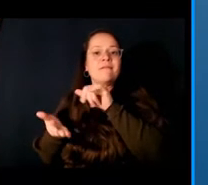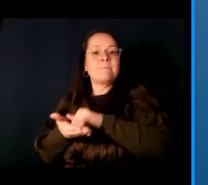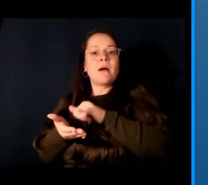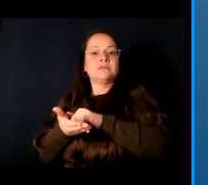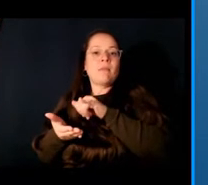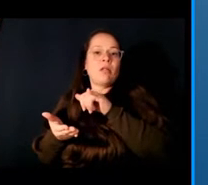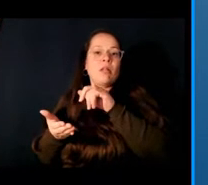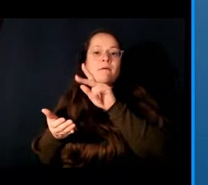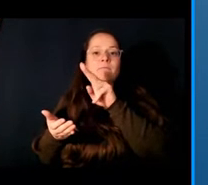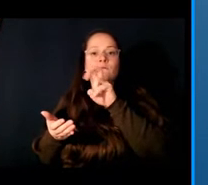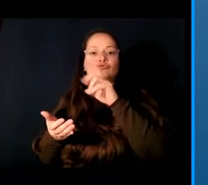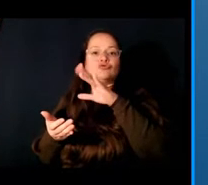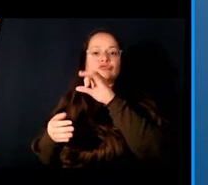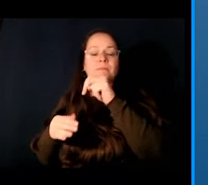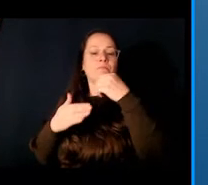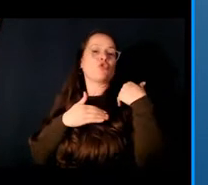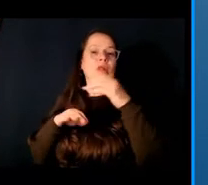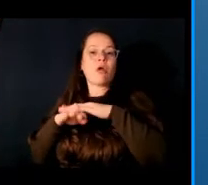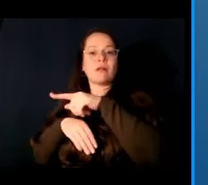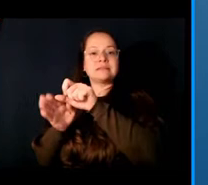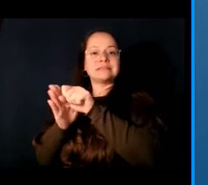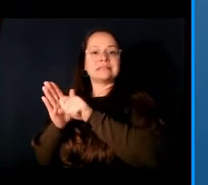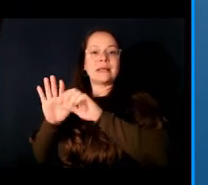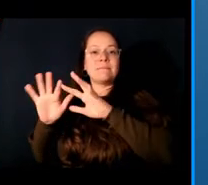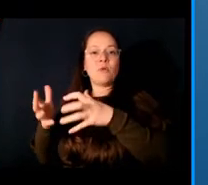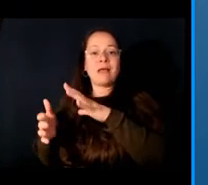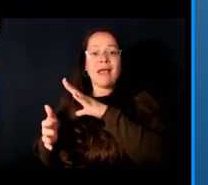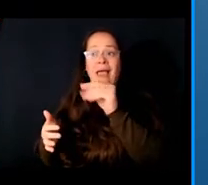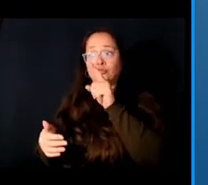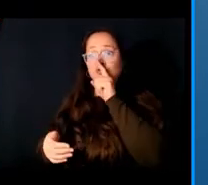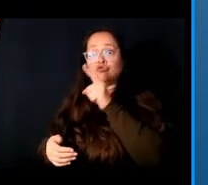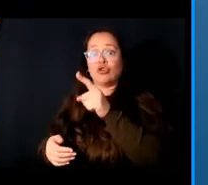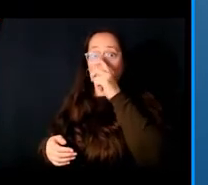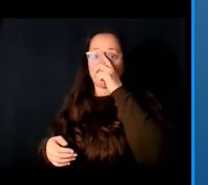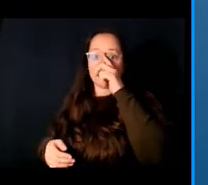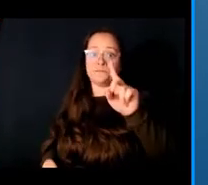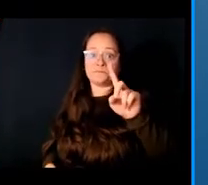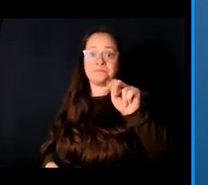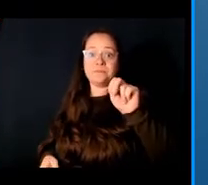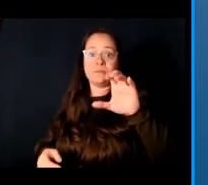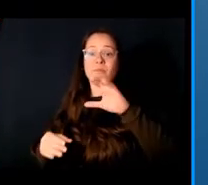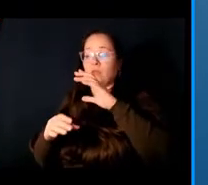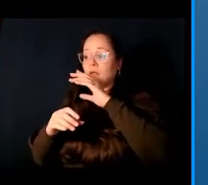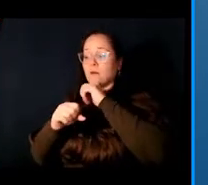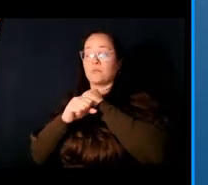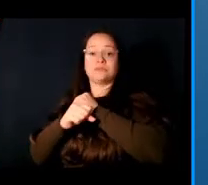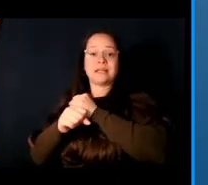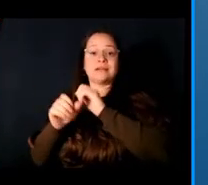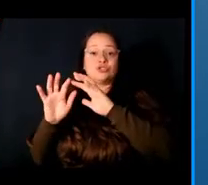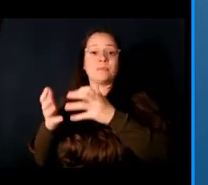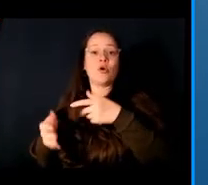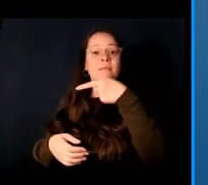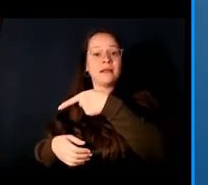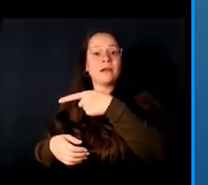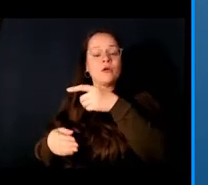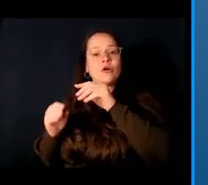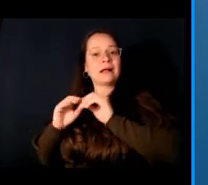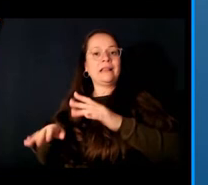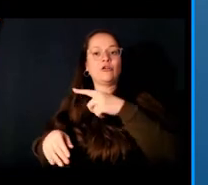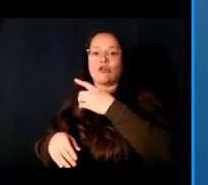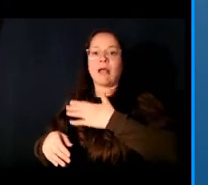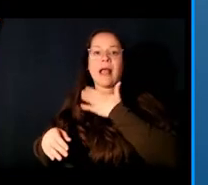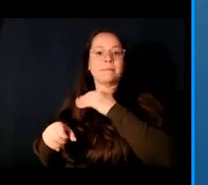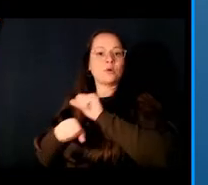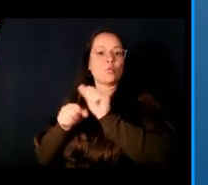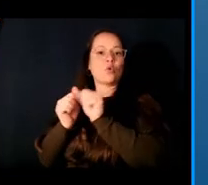state parties a burden on state parties and certainly the DNC voter protection department has made it clear that they are happy to work with